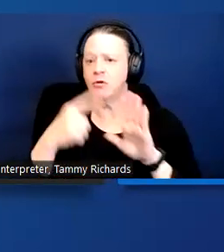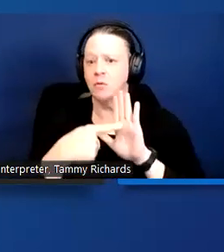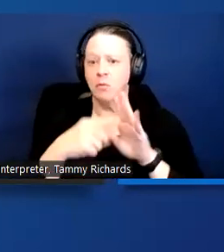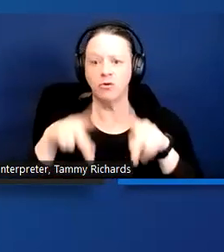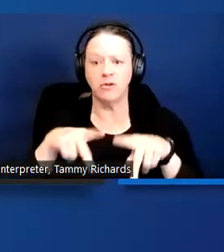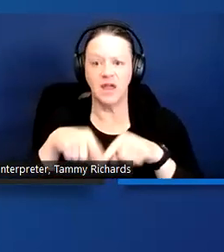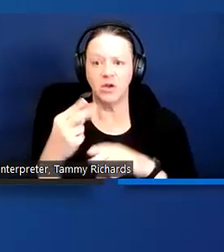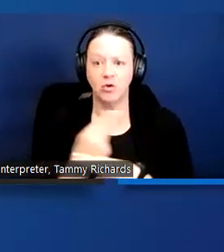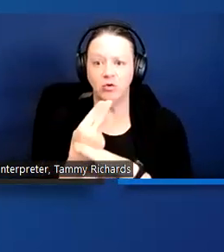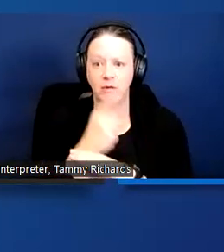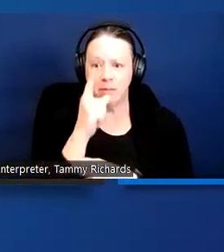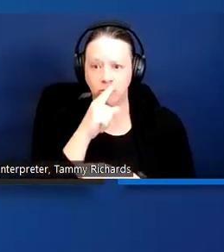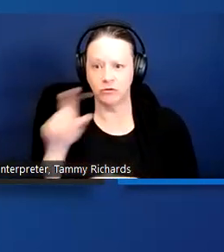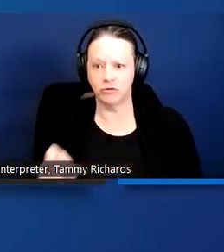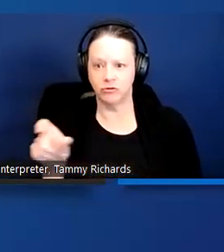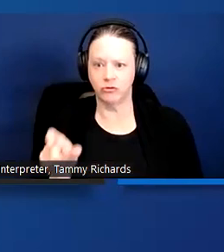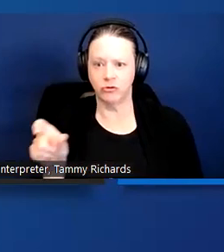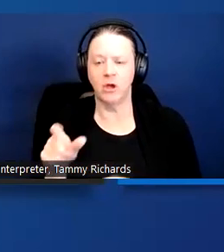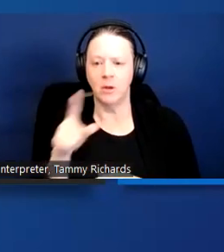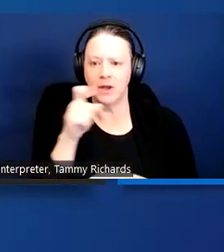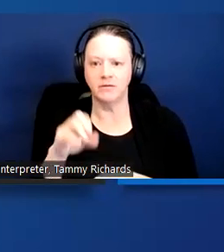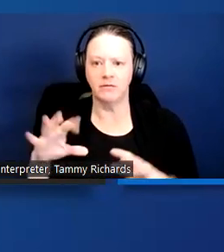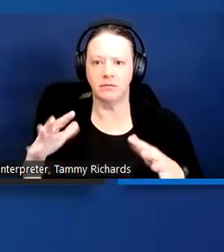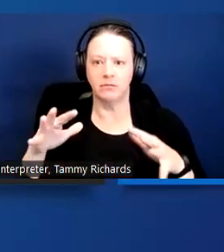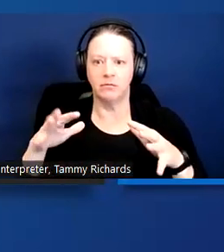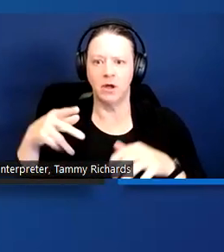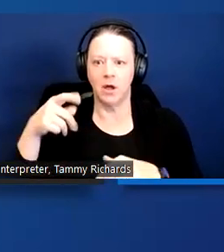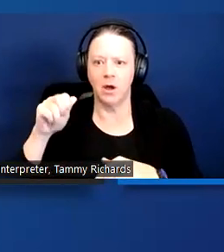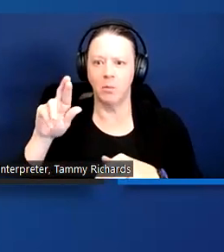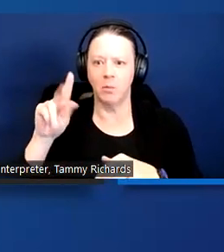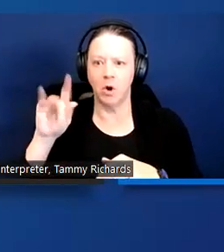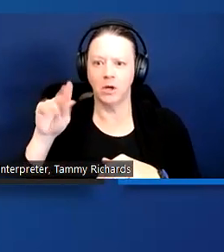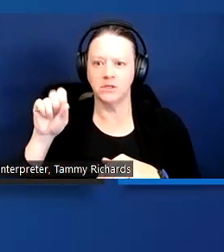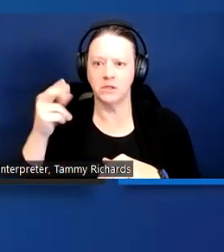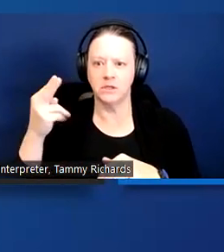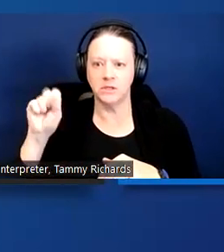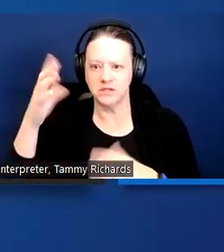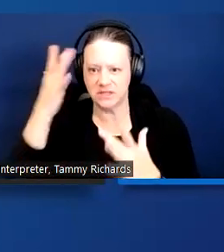mouse because of Parkinson's and their hands shake too much and they're just using the keyboard,